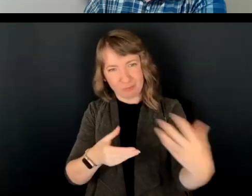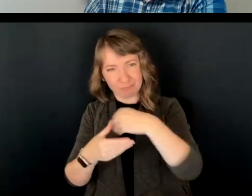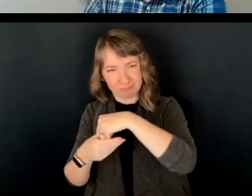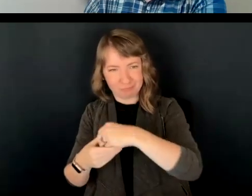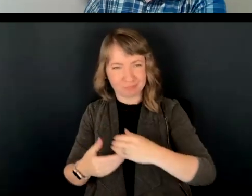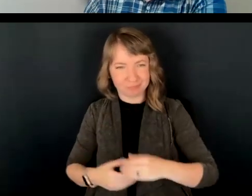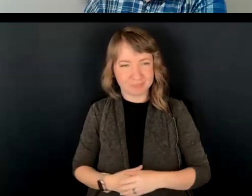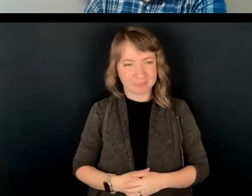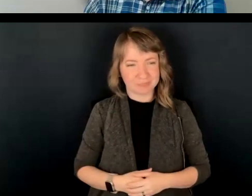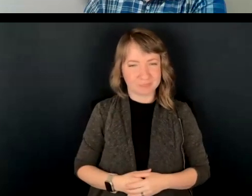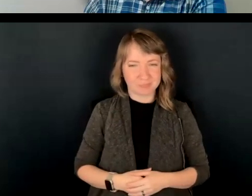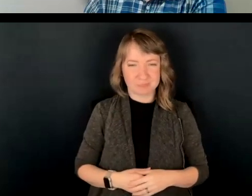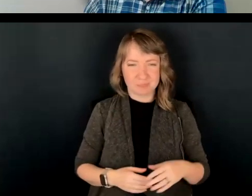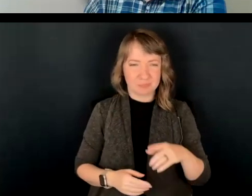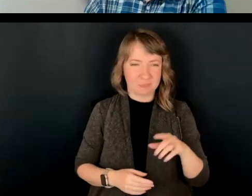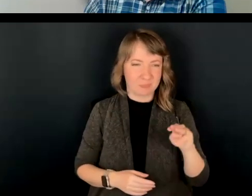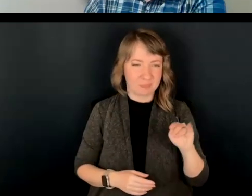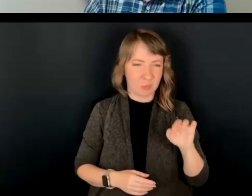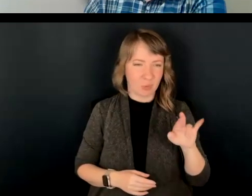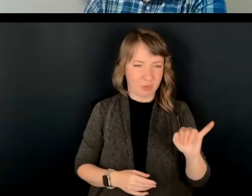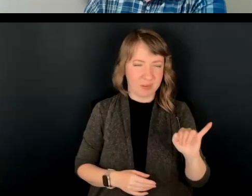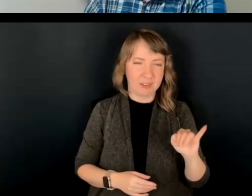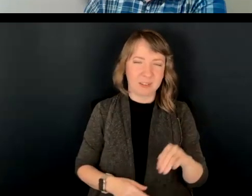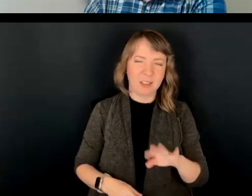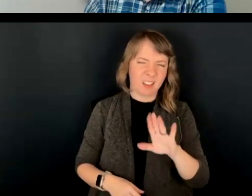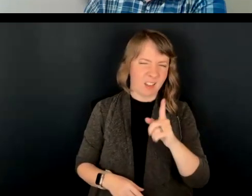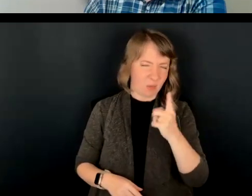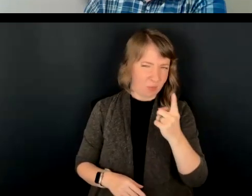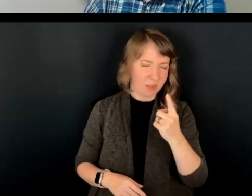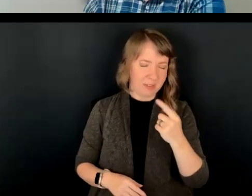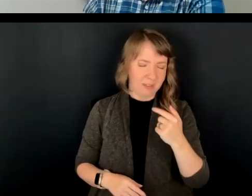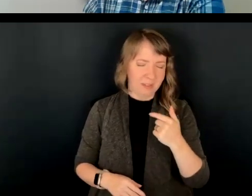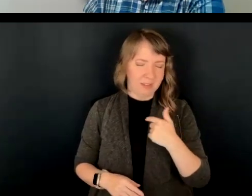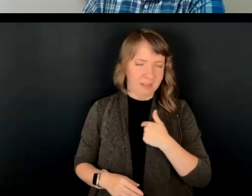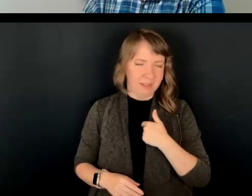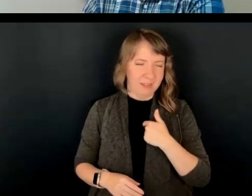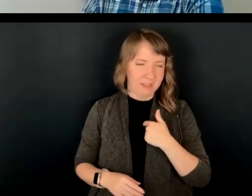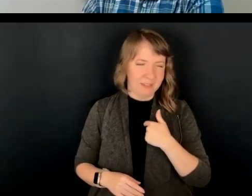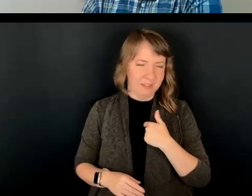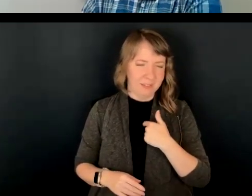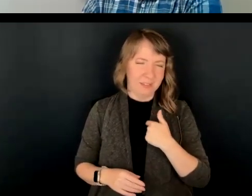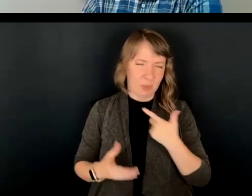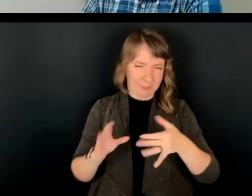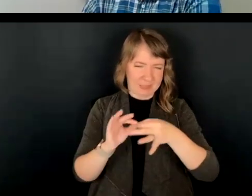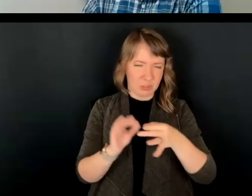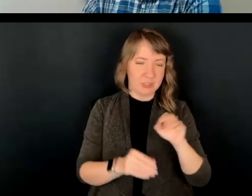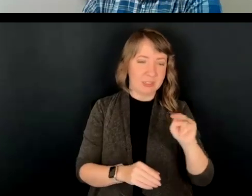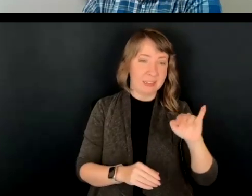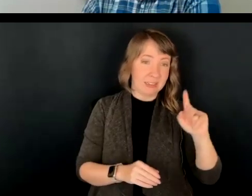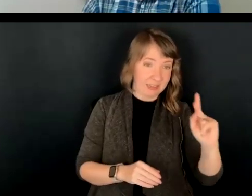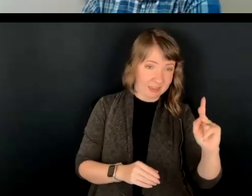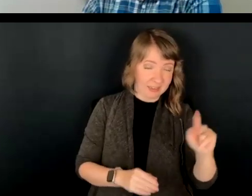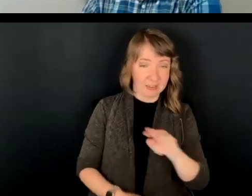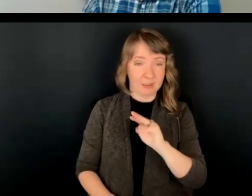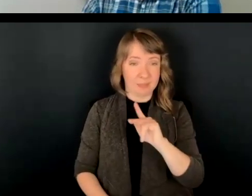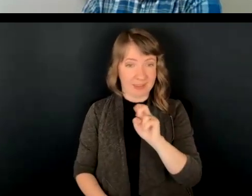So one of the things I just want to, because both Nick and Mike, what they're talking about is contracts, and just because